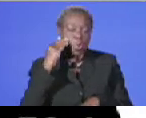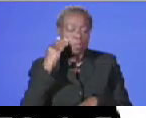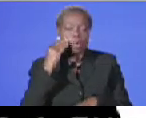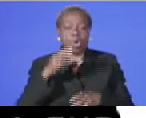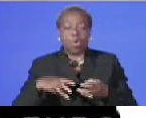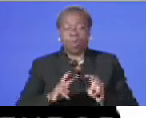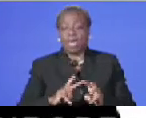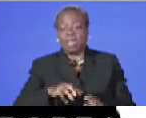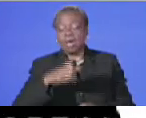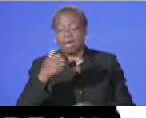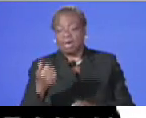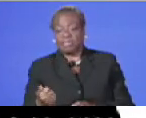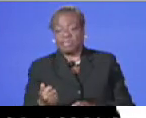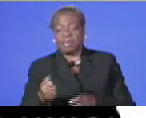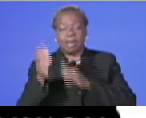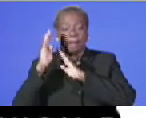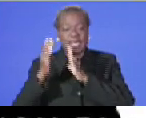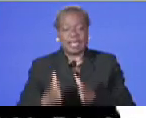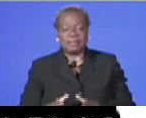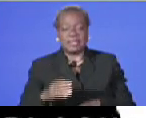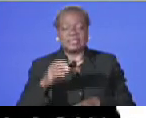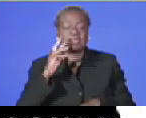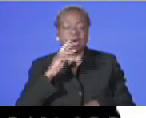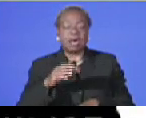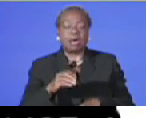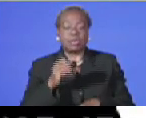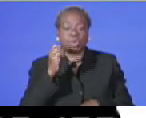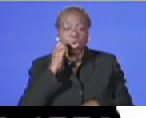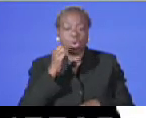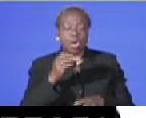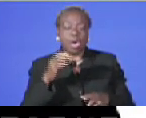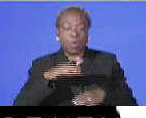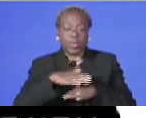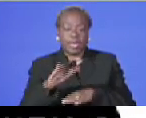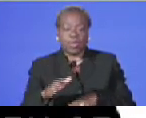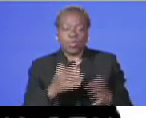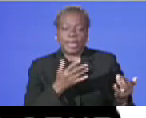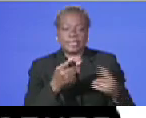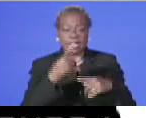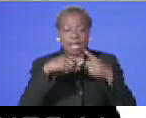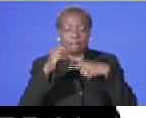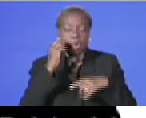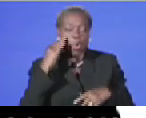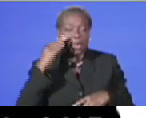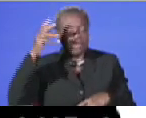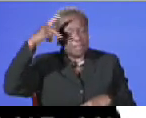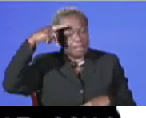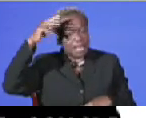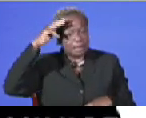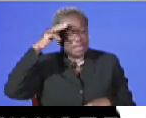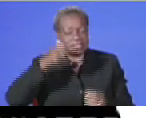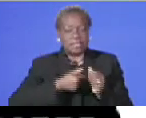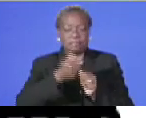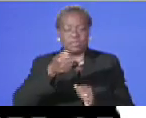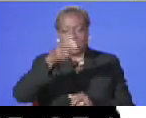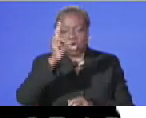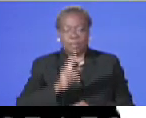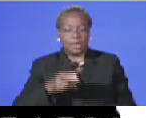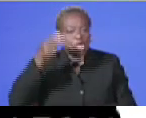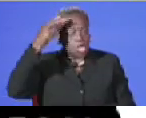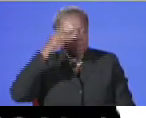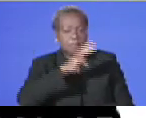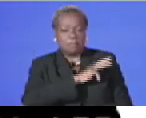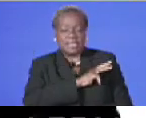ordered closed to passenger traffic due to the COVID-19 pandemic. Prime Minister, the Most Honorable Dr. Hubert Minnis, on